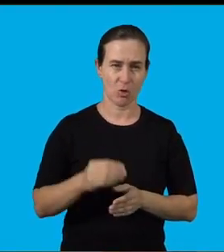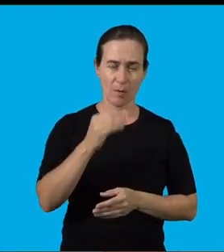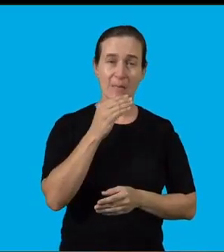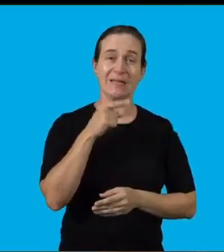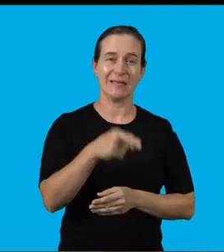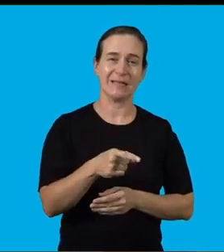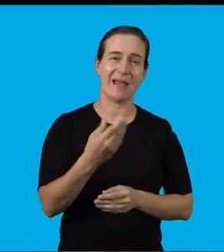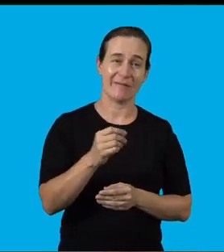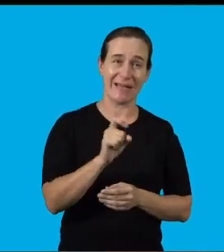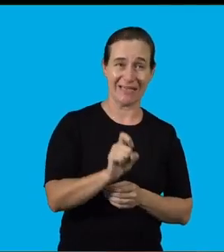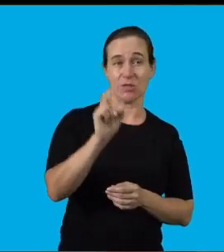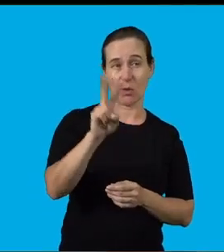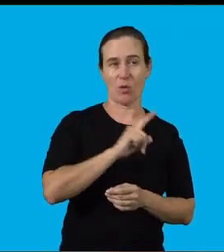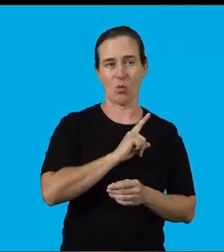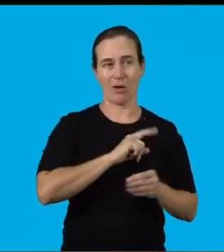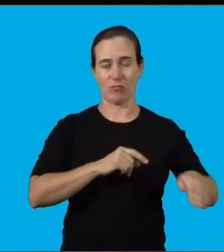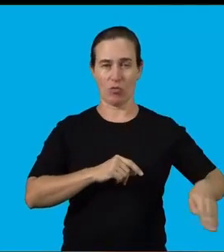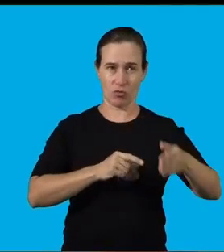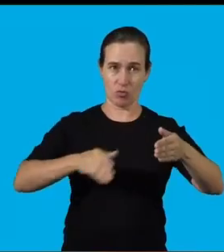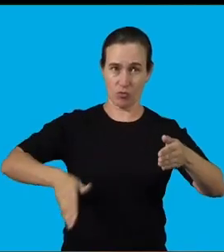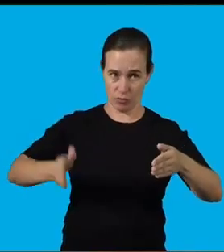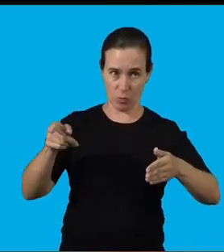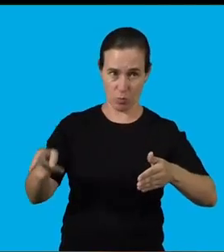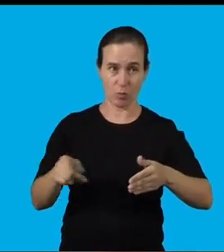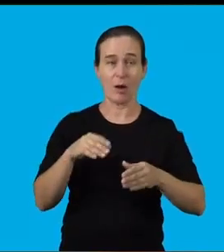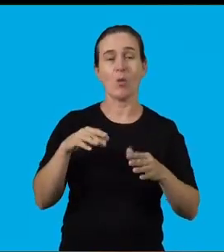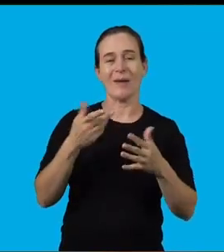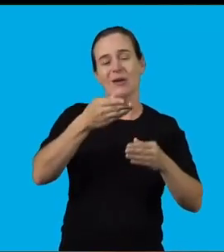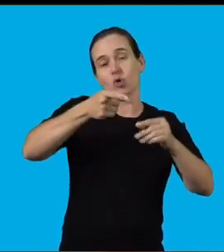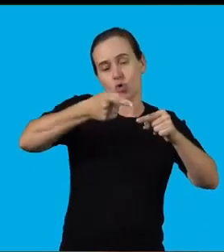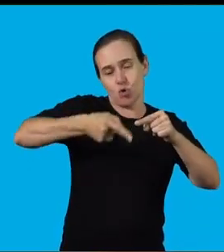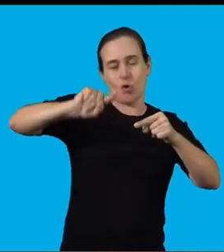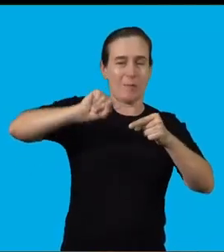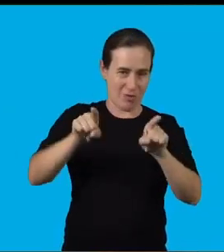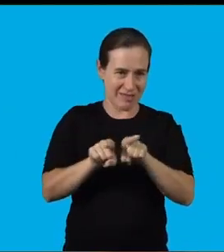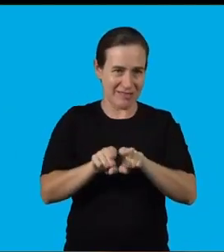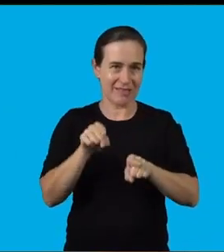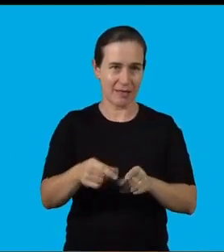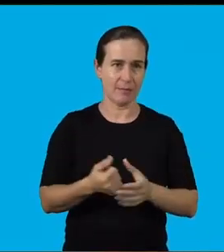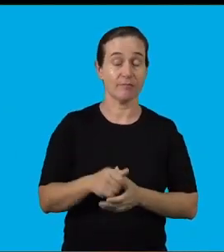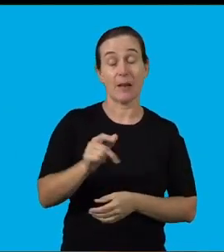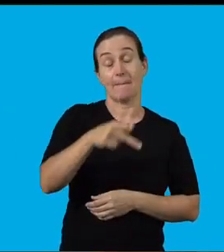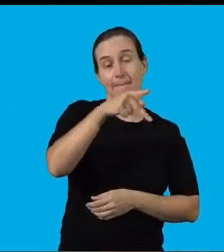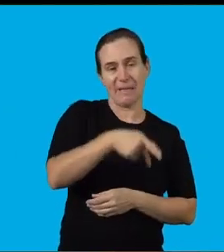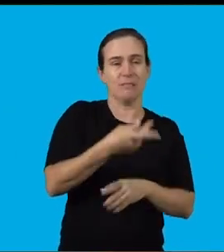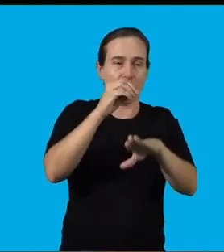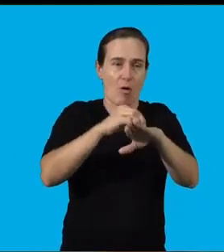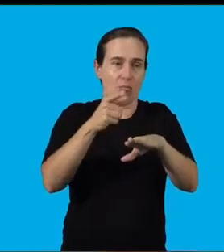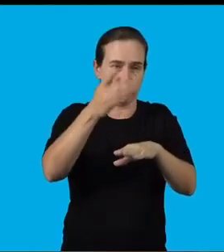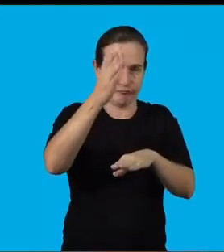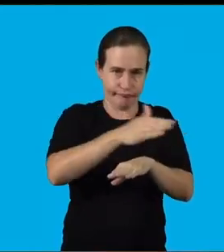It serves two purposes in this graph. All right. And they also tell you that P is just a point on the